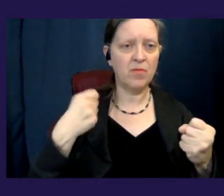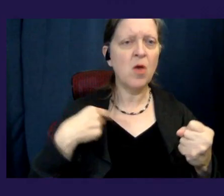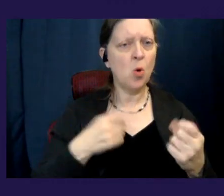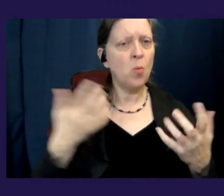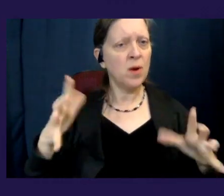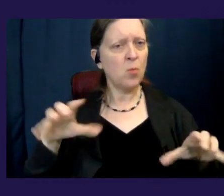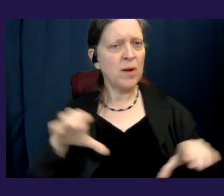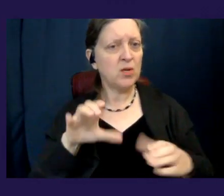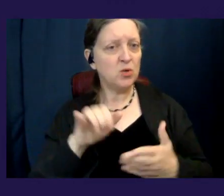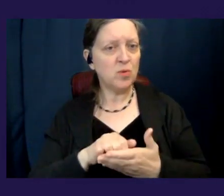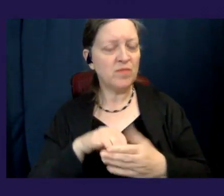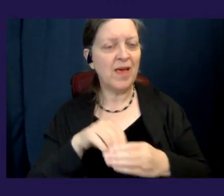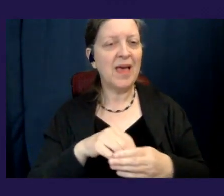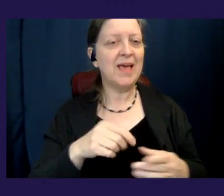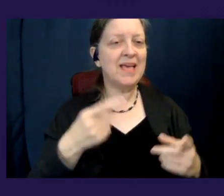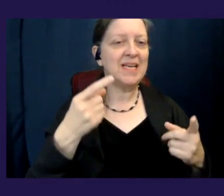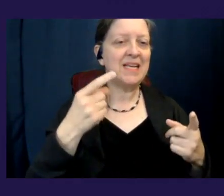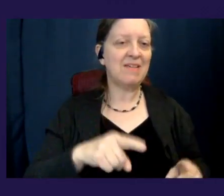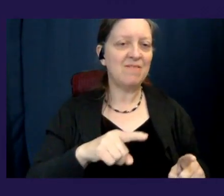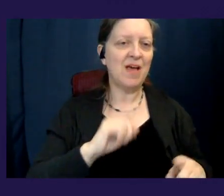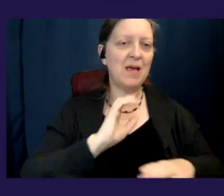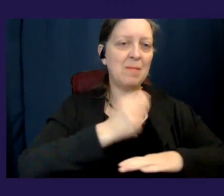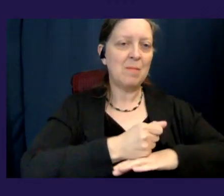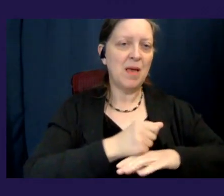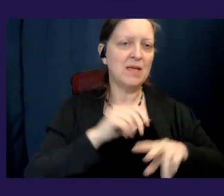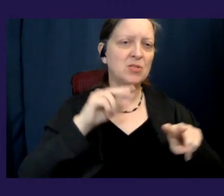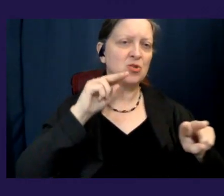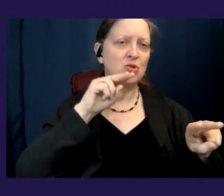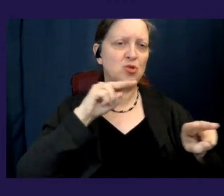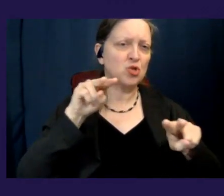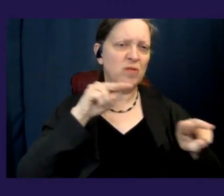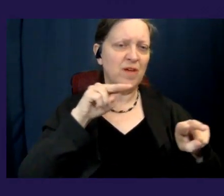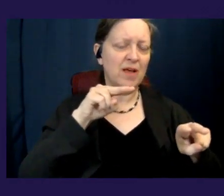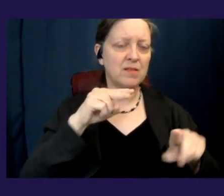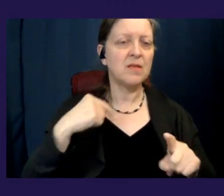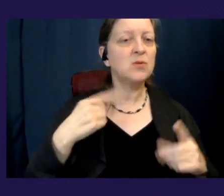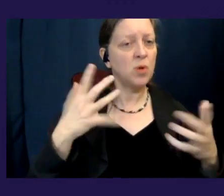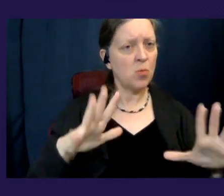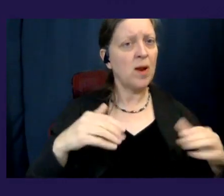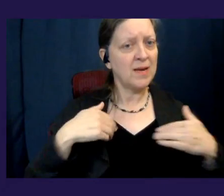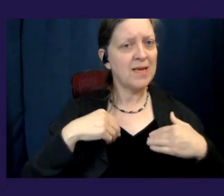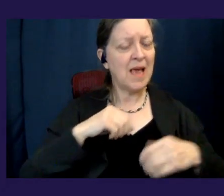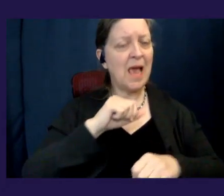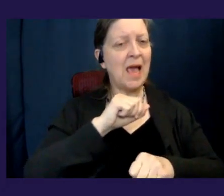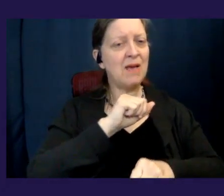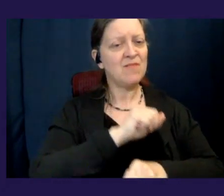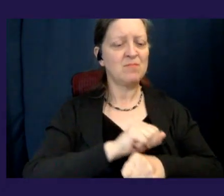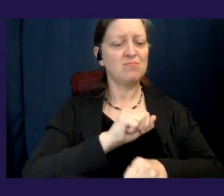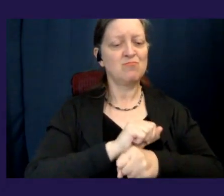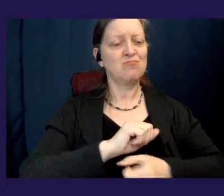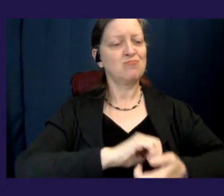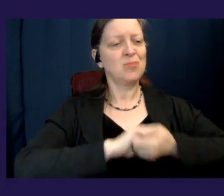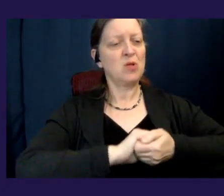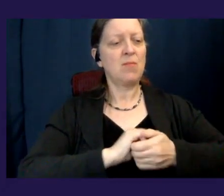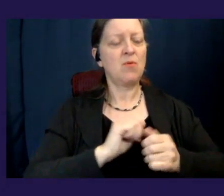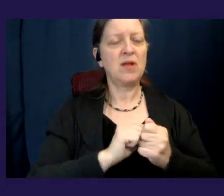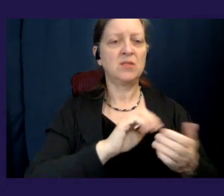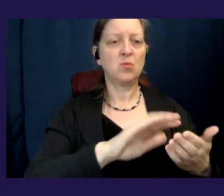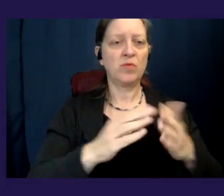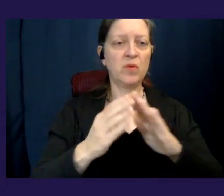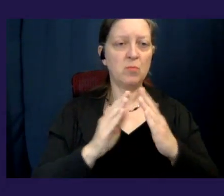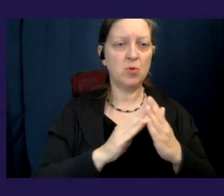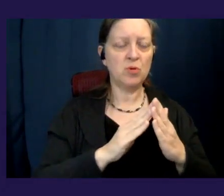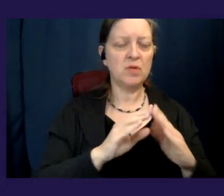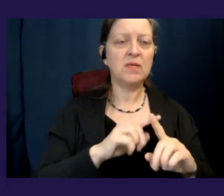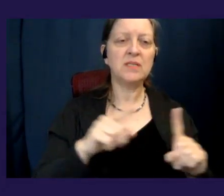and event-based surveillance, and we already have these collaborations with communities. I just think we can make the arguments that these need to